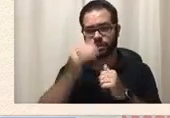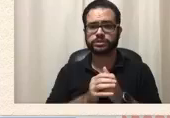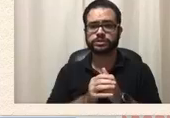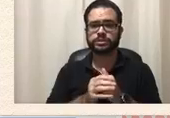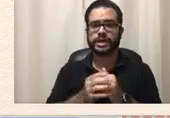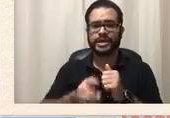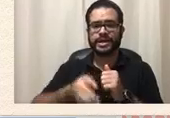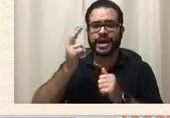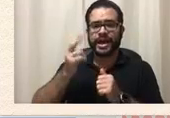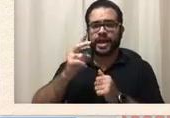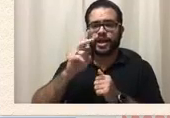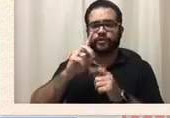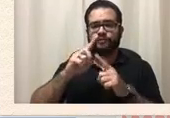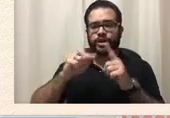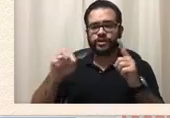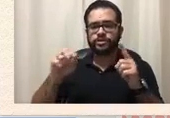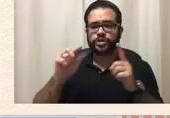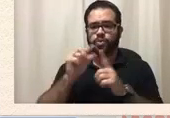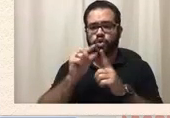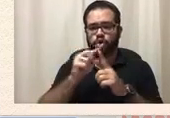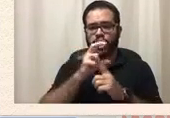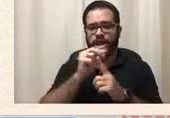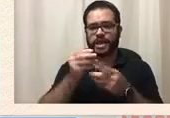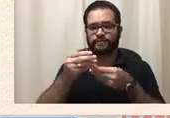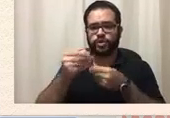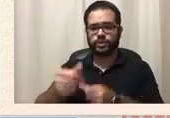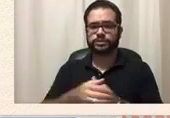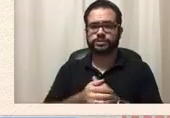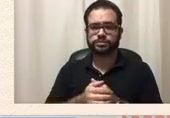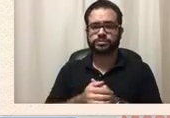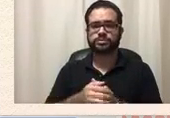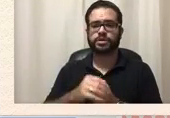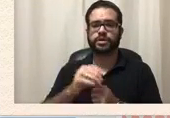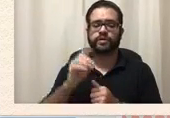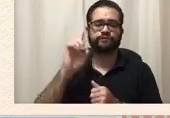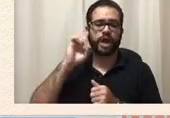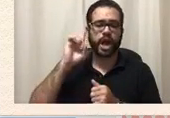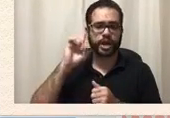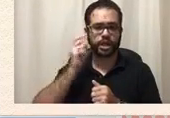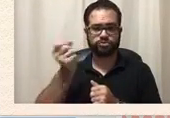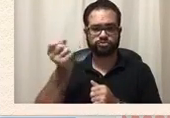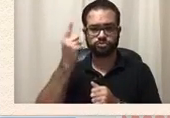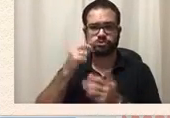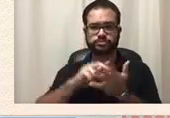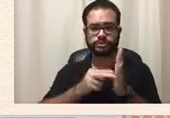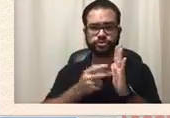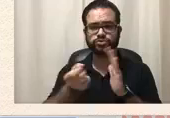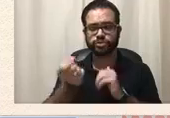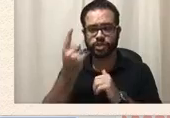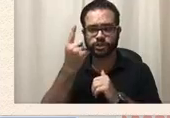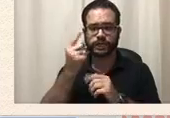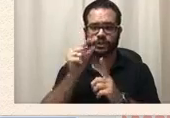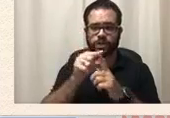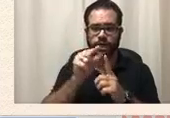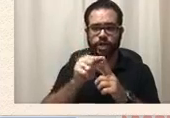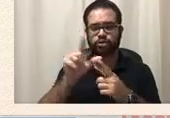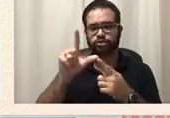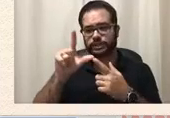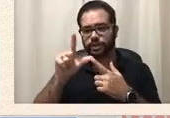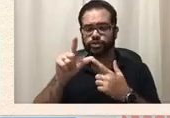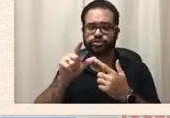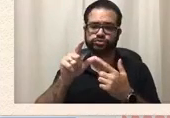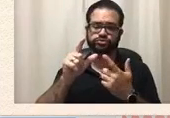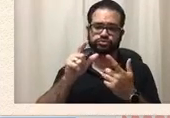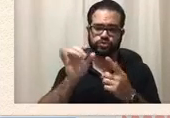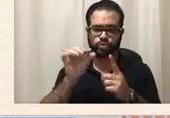fluency. Phonics and phonemic awareness is where you build the understanding for letters, sound, and forming words, such as decoding. You will